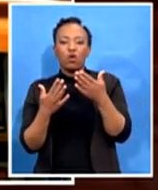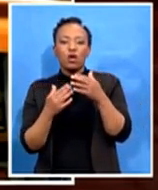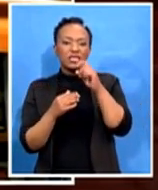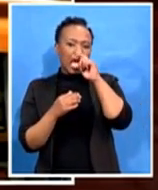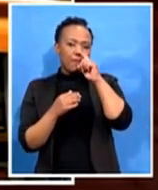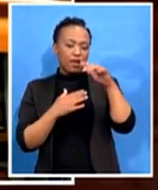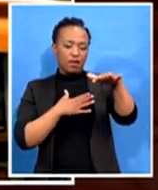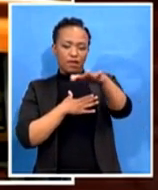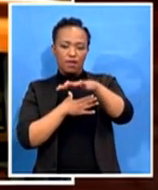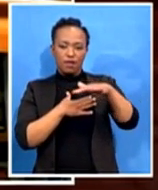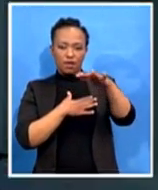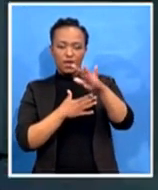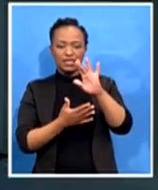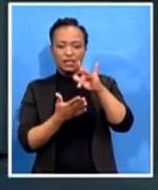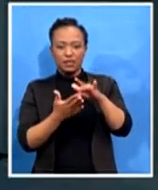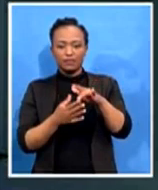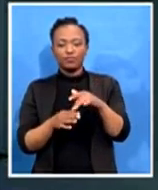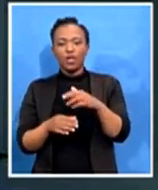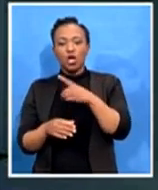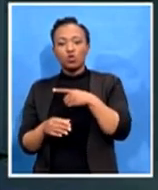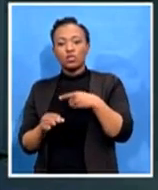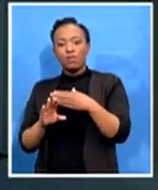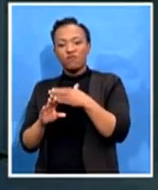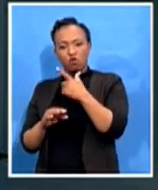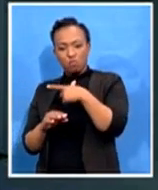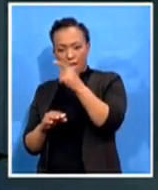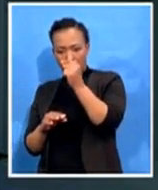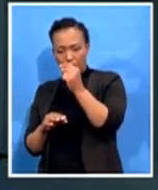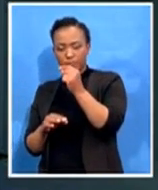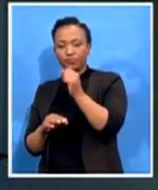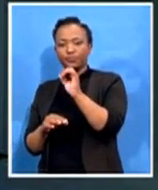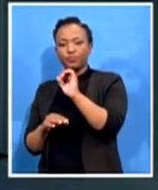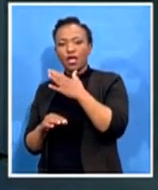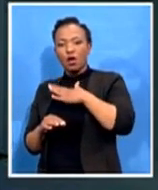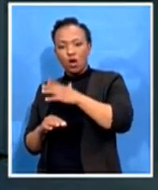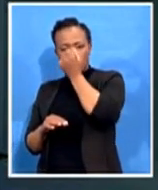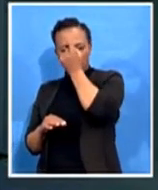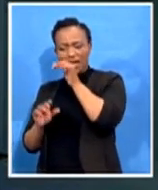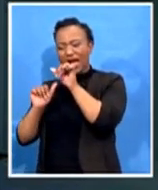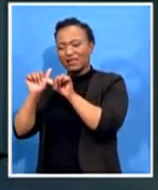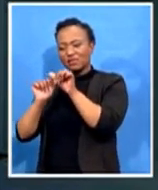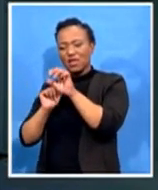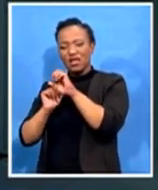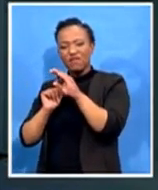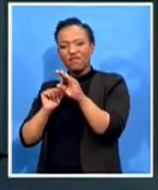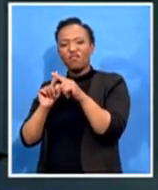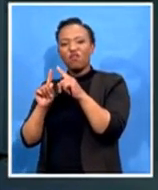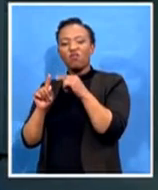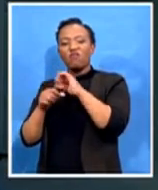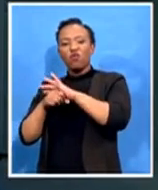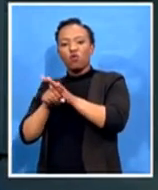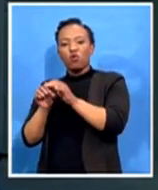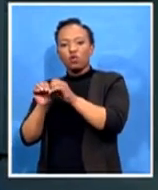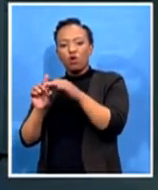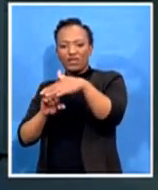let you go, I want to get a sense of your assessment, of the EFF's assessment of the COVID-19 situation in South Africa.